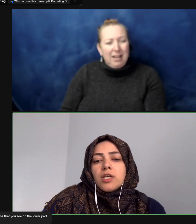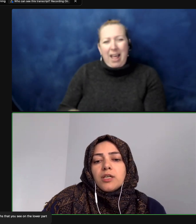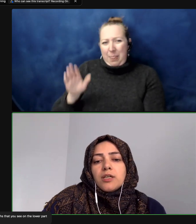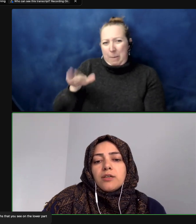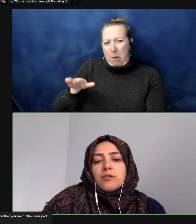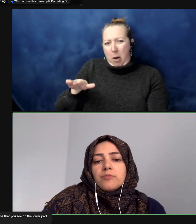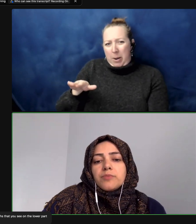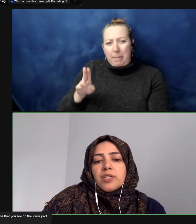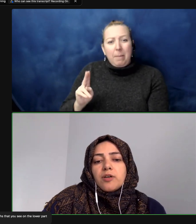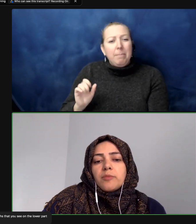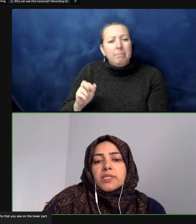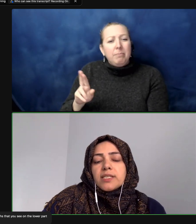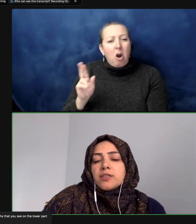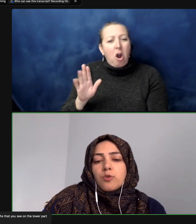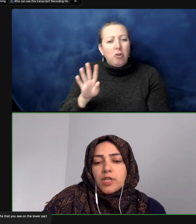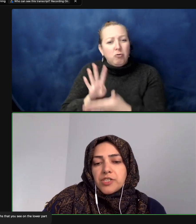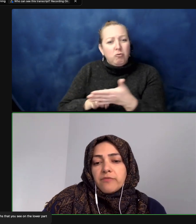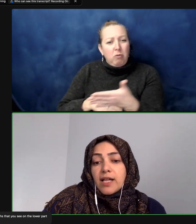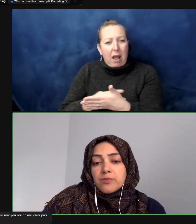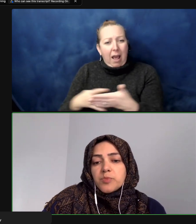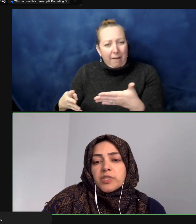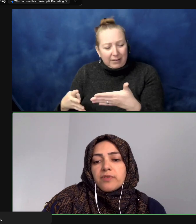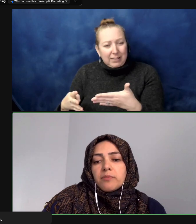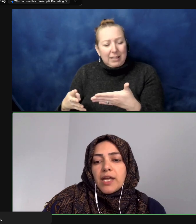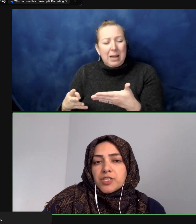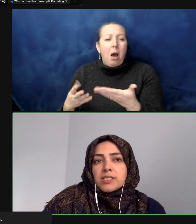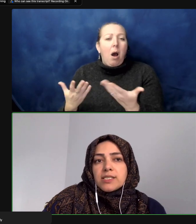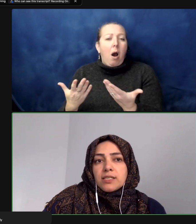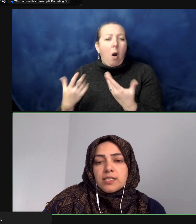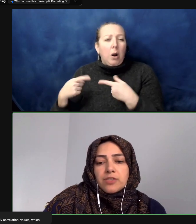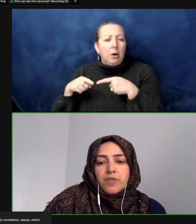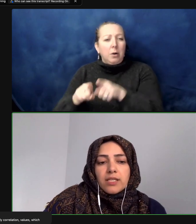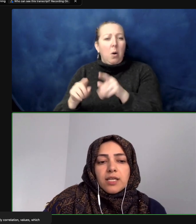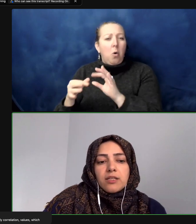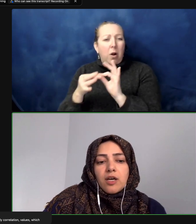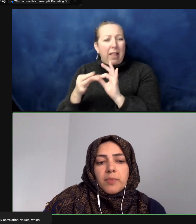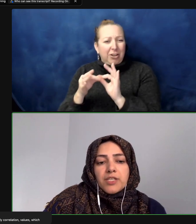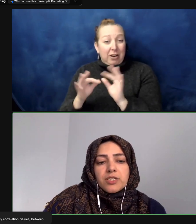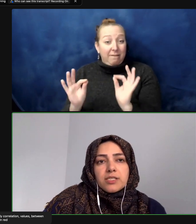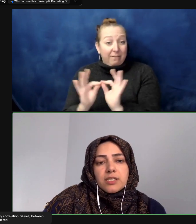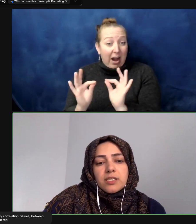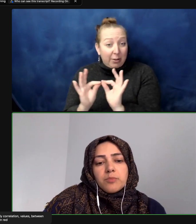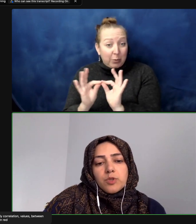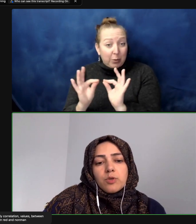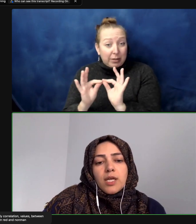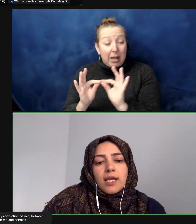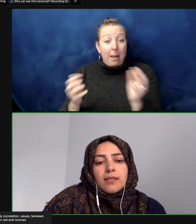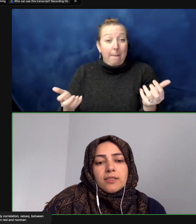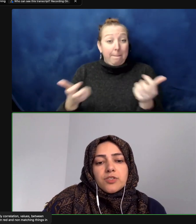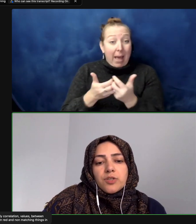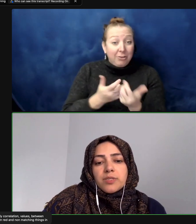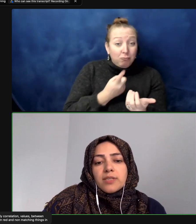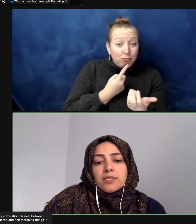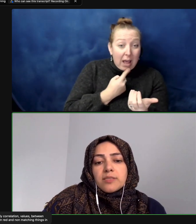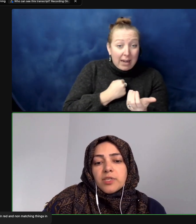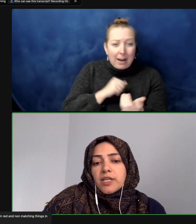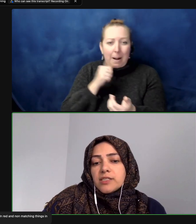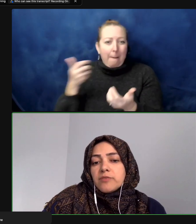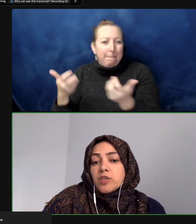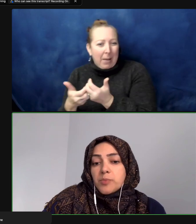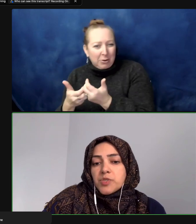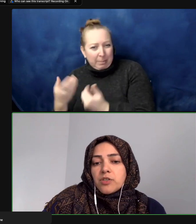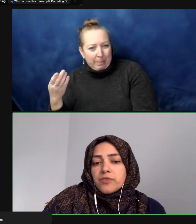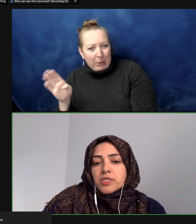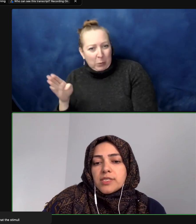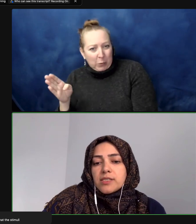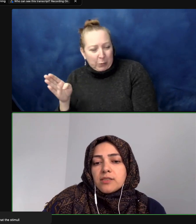figure, they are basically correlation values between matching scenes in red and non-matching scenes in blue. And this shows that the